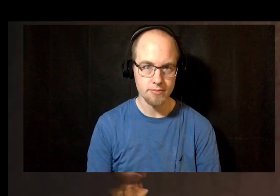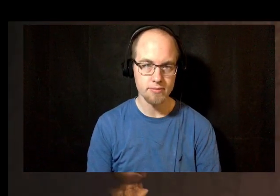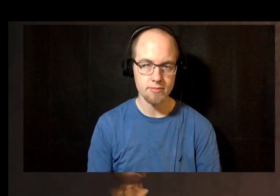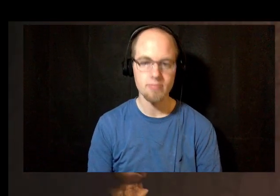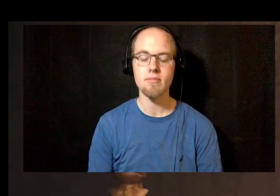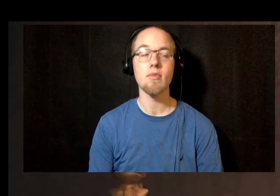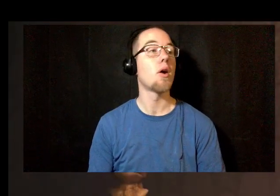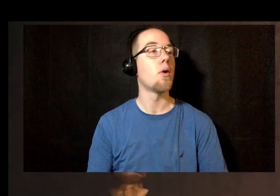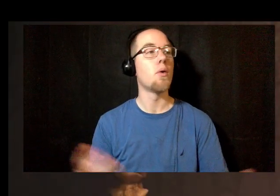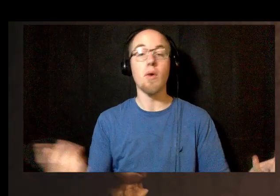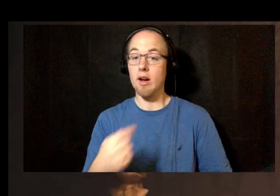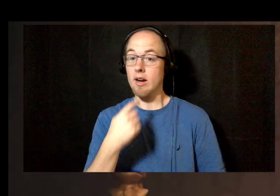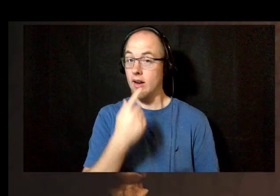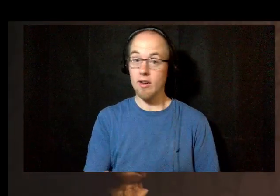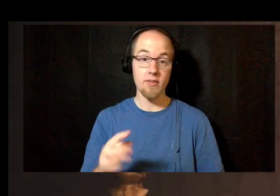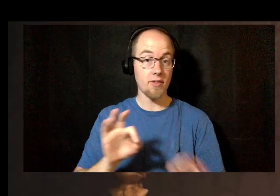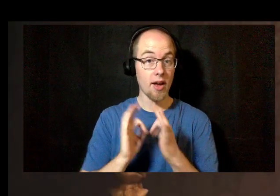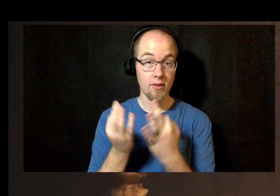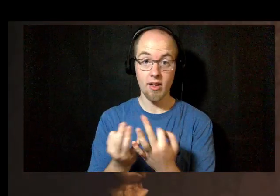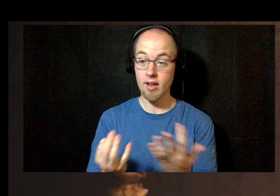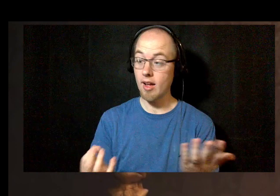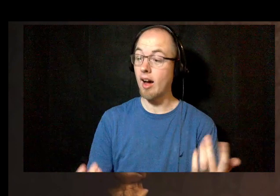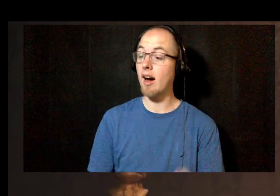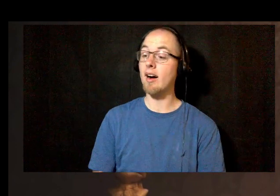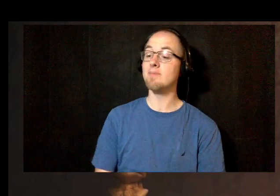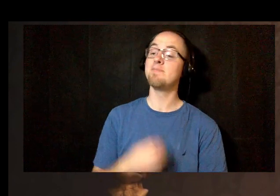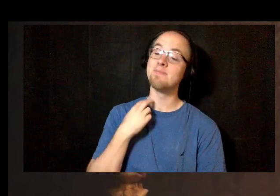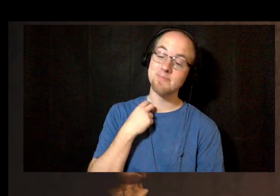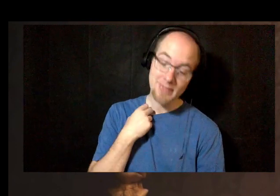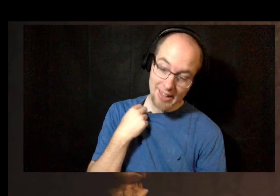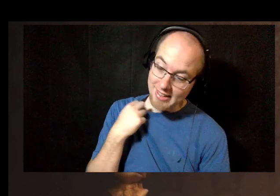What do you say to his family? At